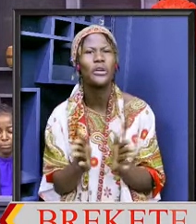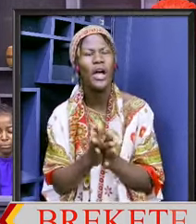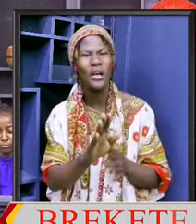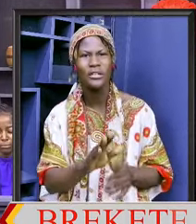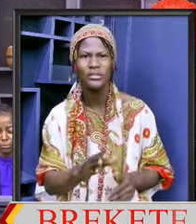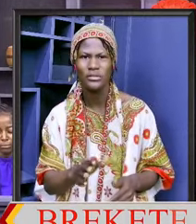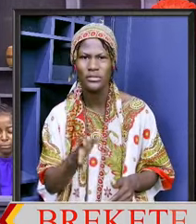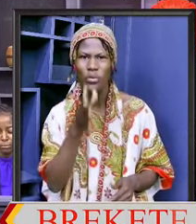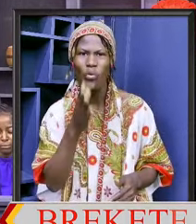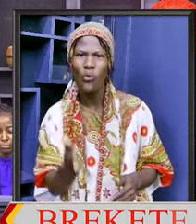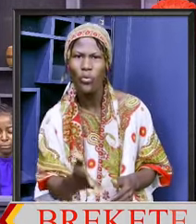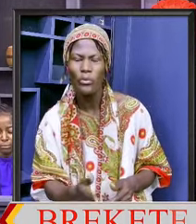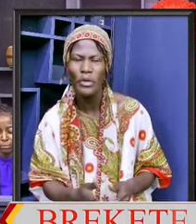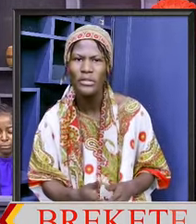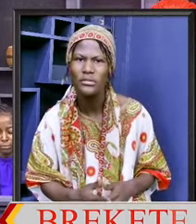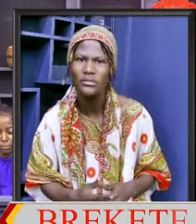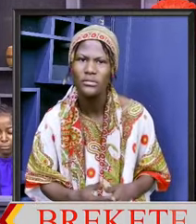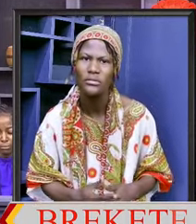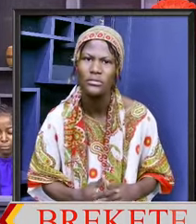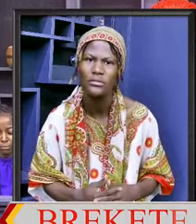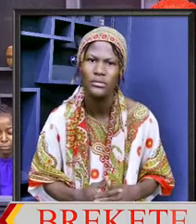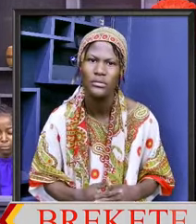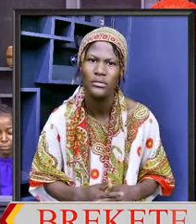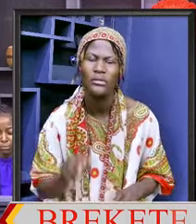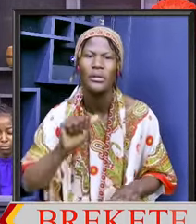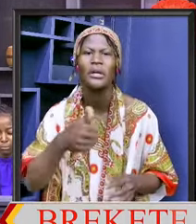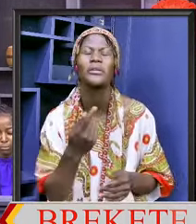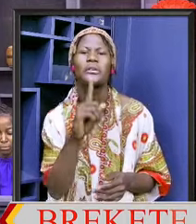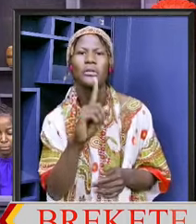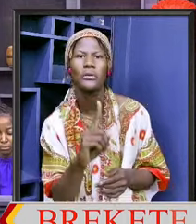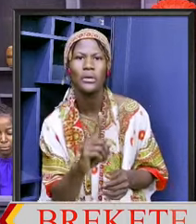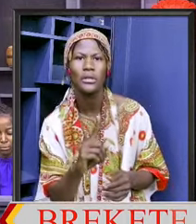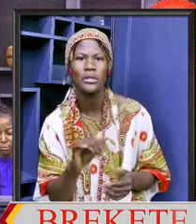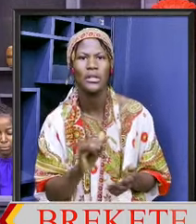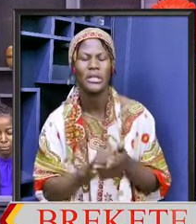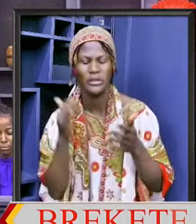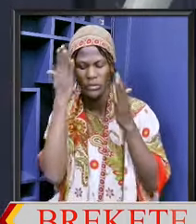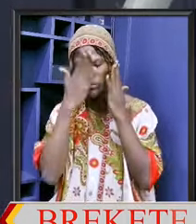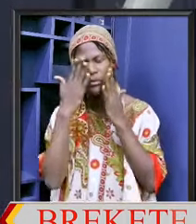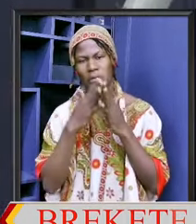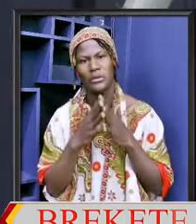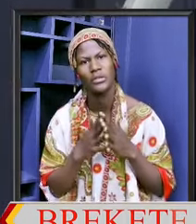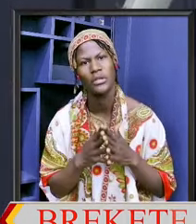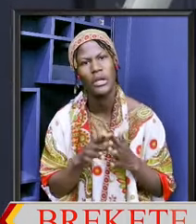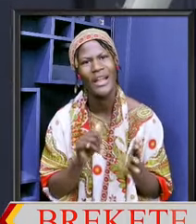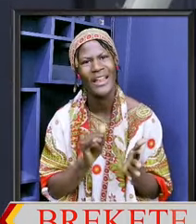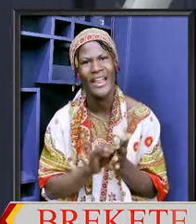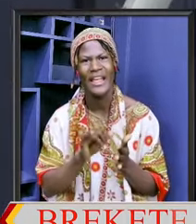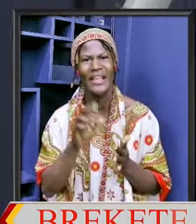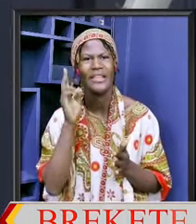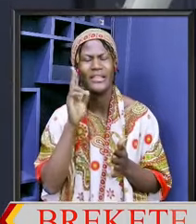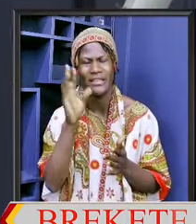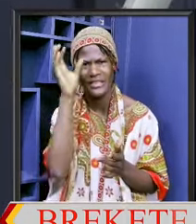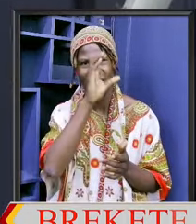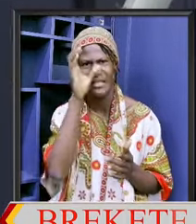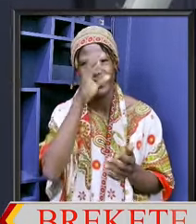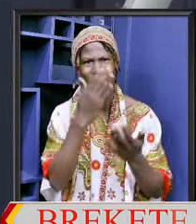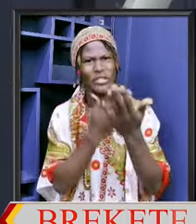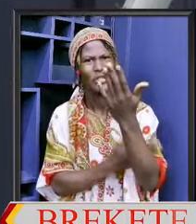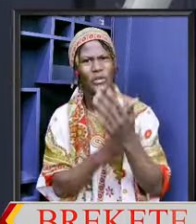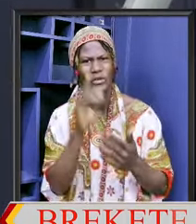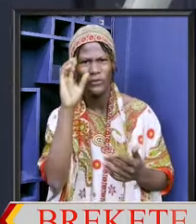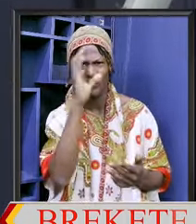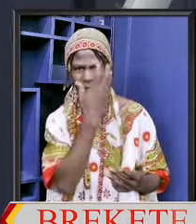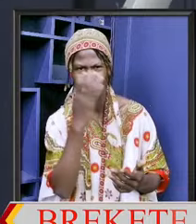See, that's what God take bring himself now. Another one, where they do bleaching. He say, in see God face to face. Say, God talk, say,